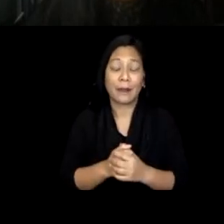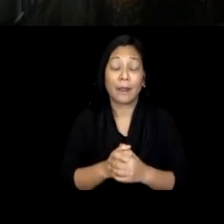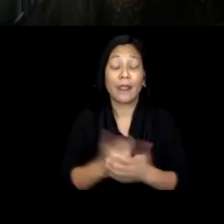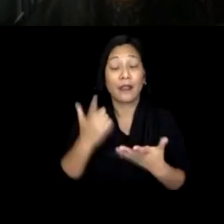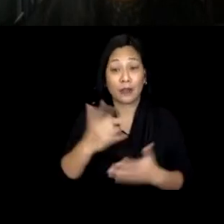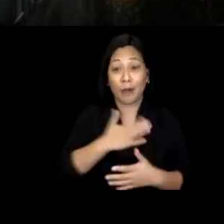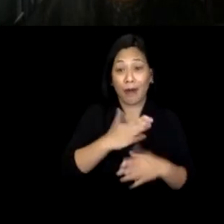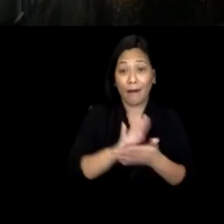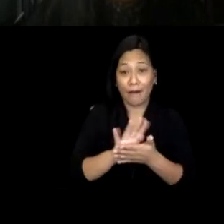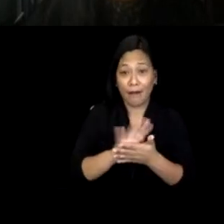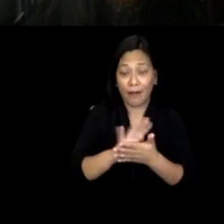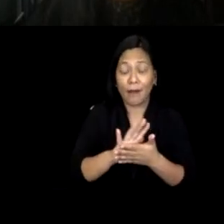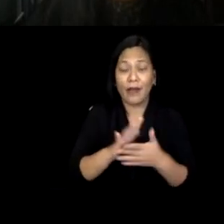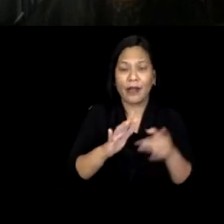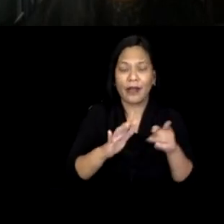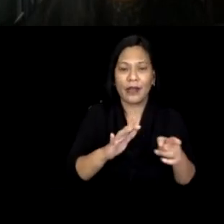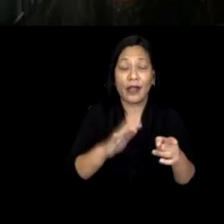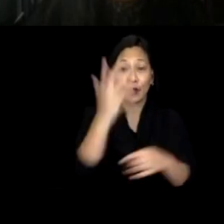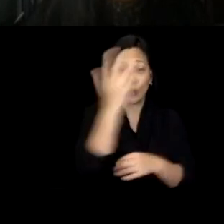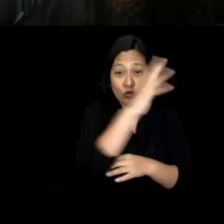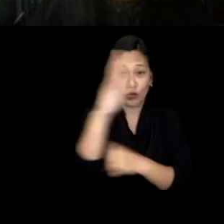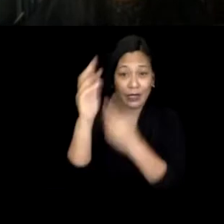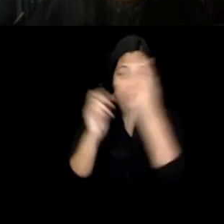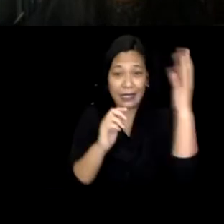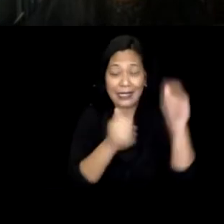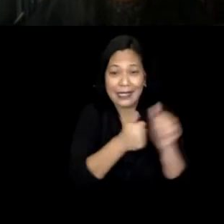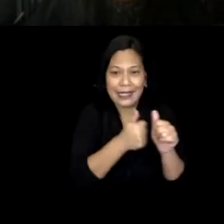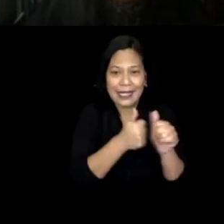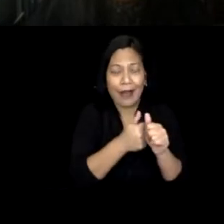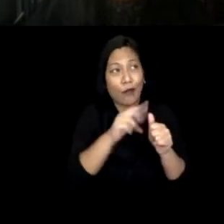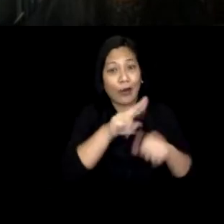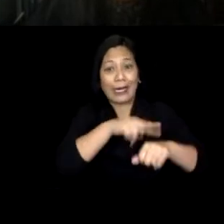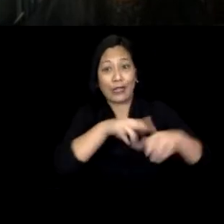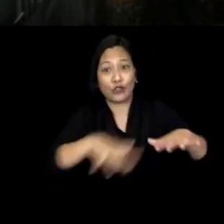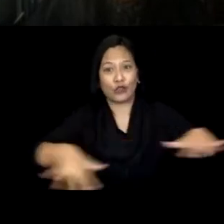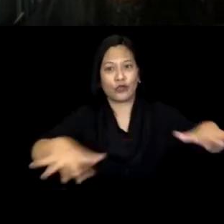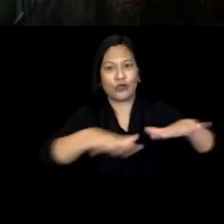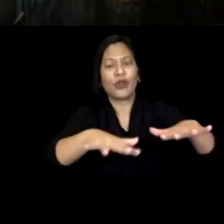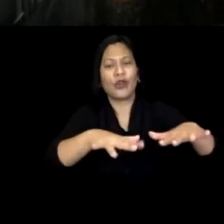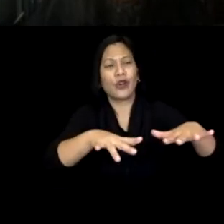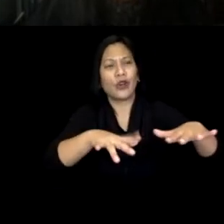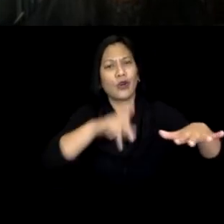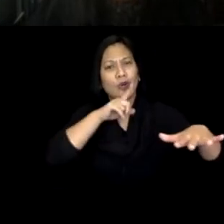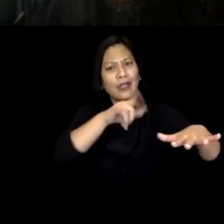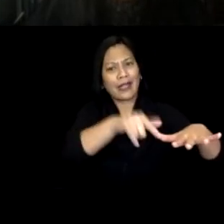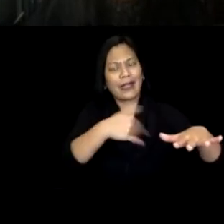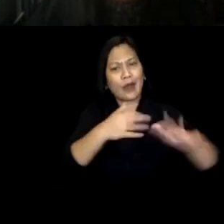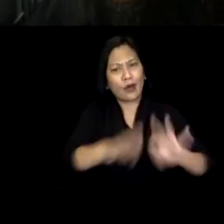film, the trees or nature or the universe has a larger say in things